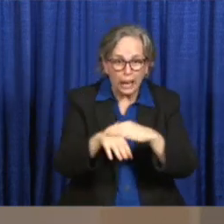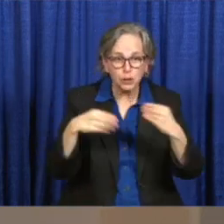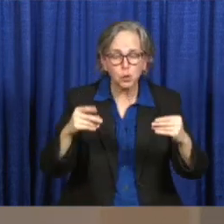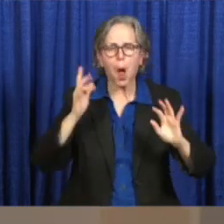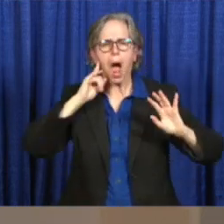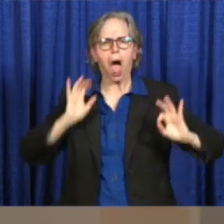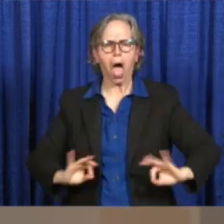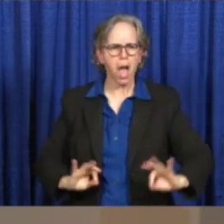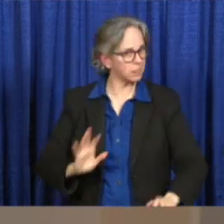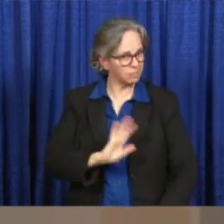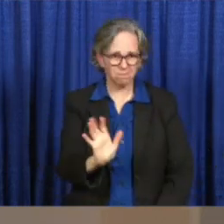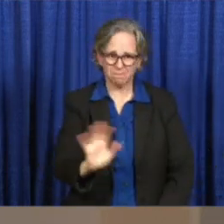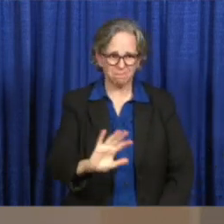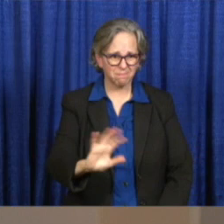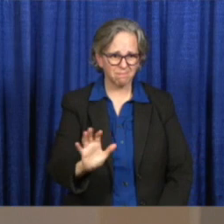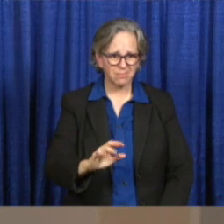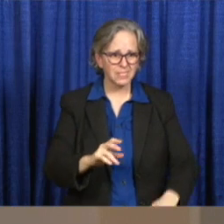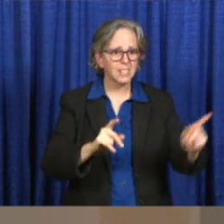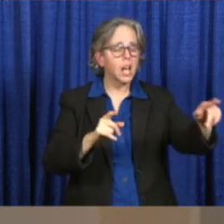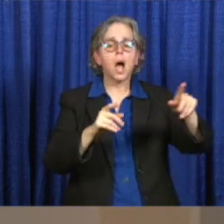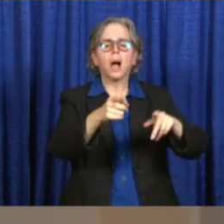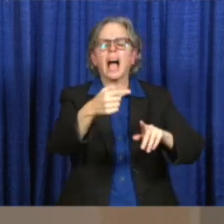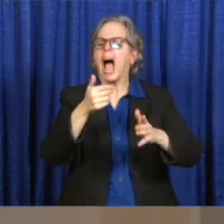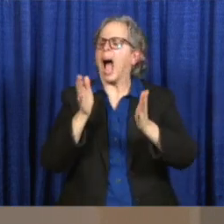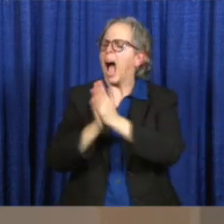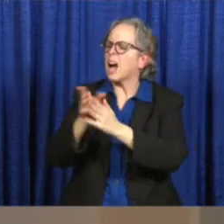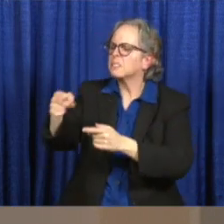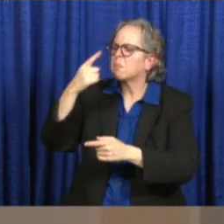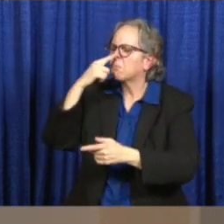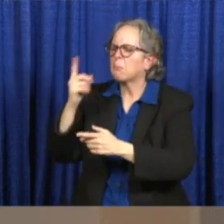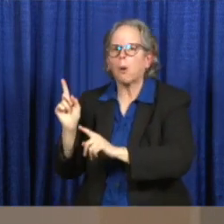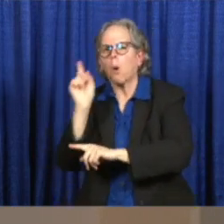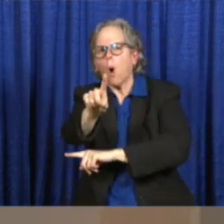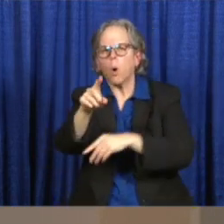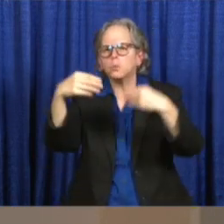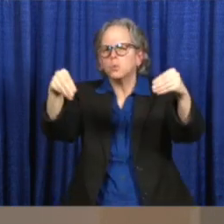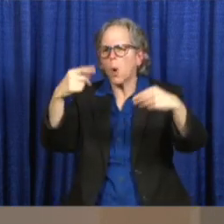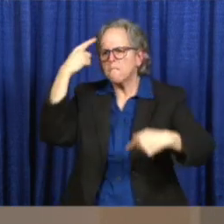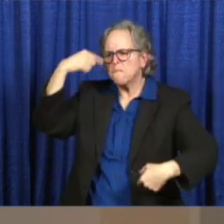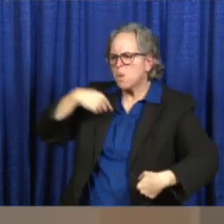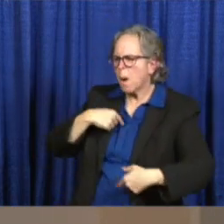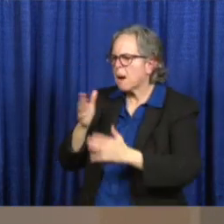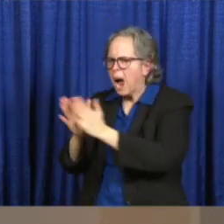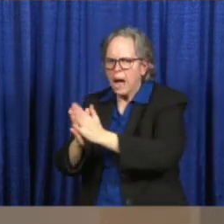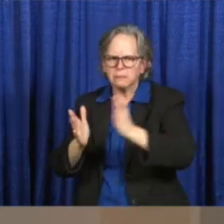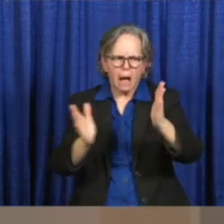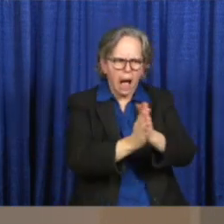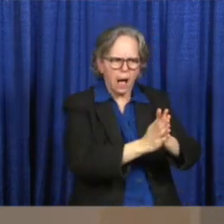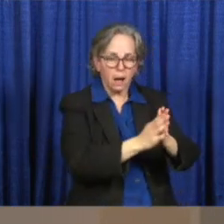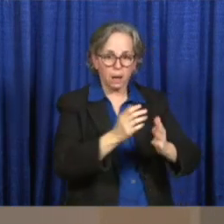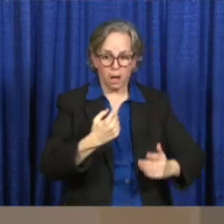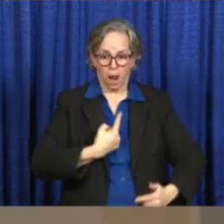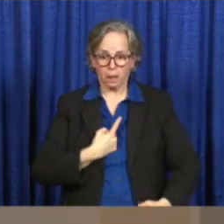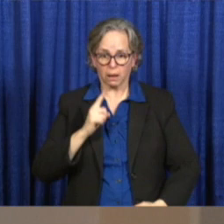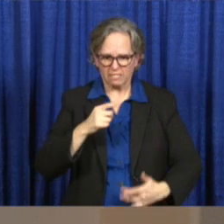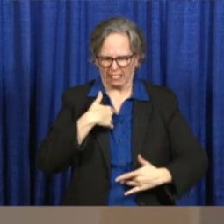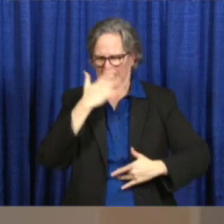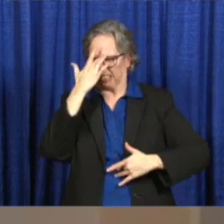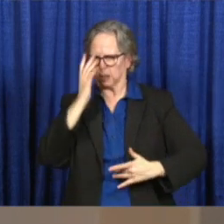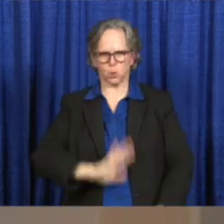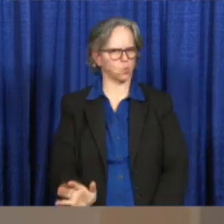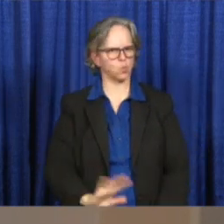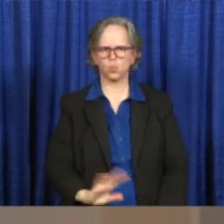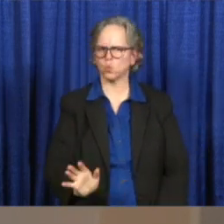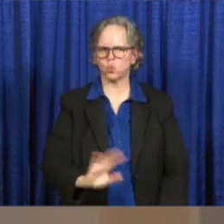front step. Wash and sanitize your hands before you come to the store and then after you're